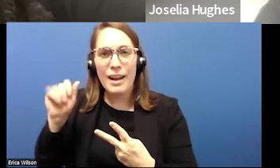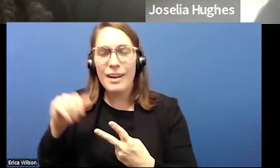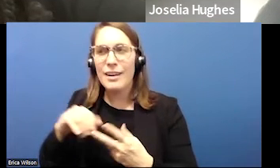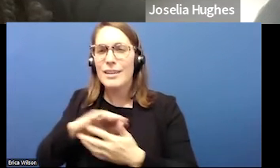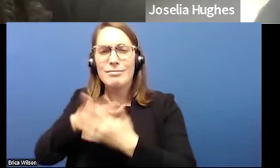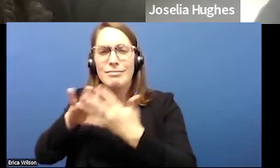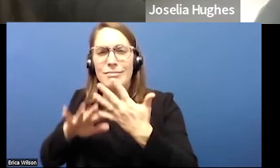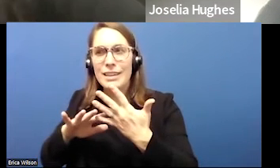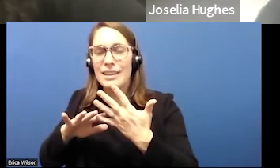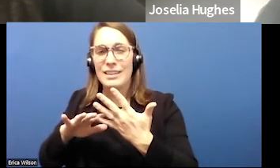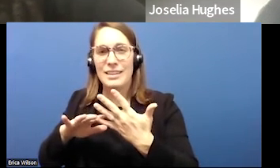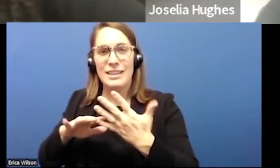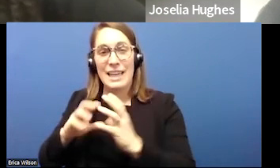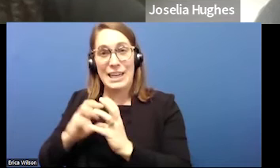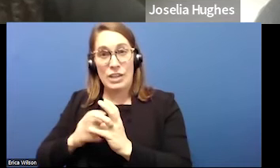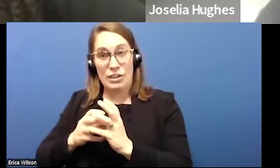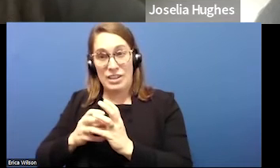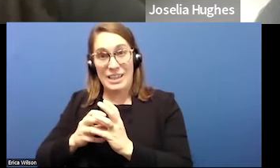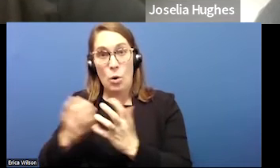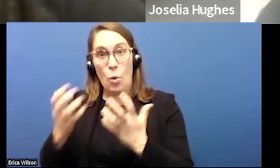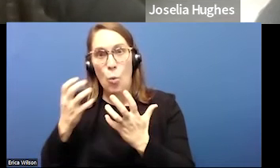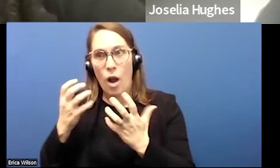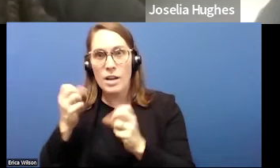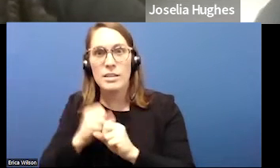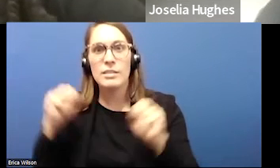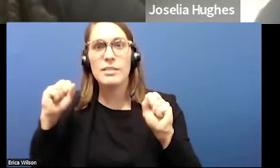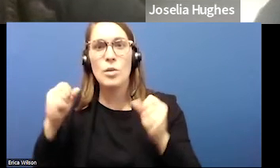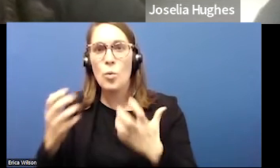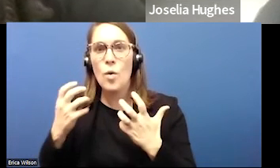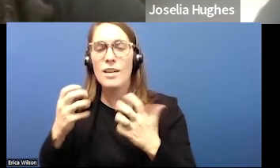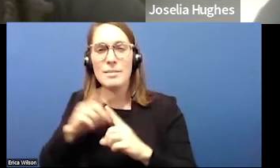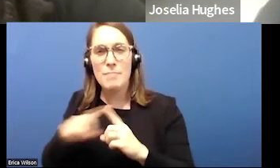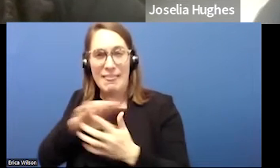enemies of what intersectionality seeks to liberate.